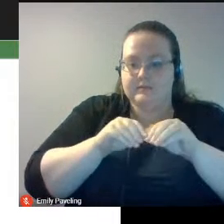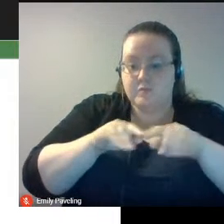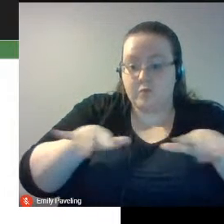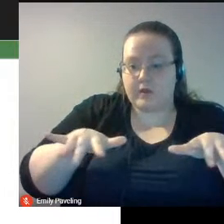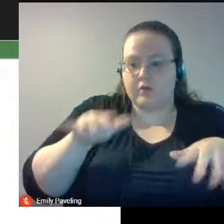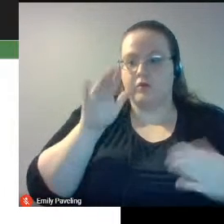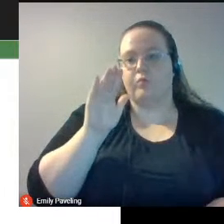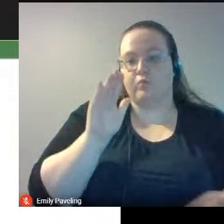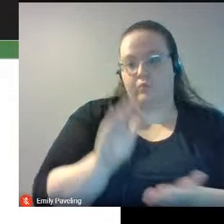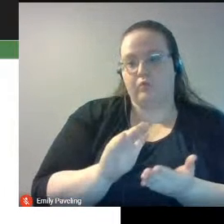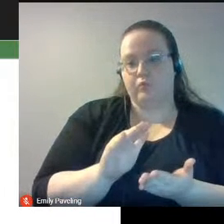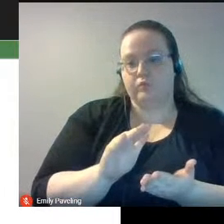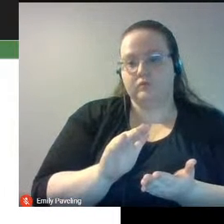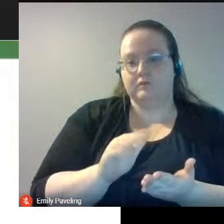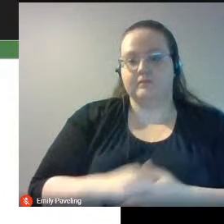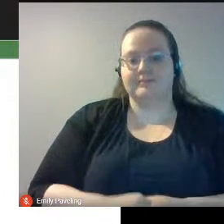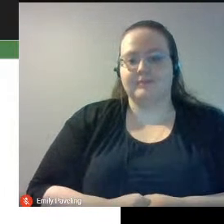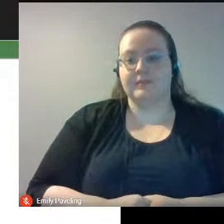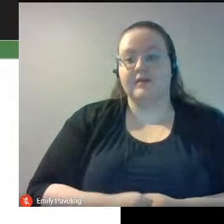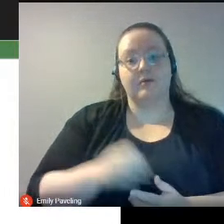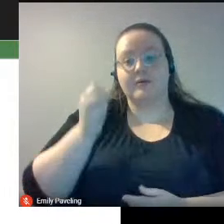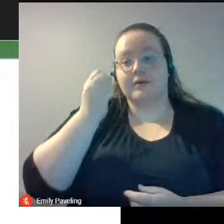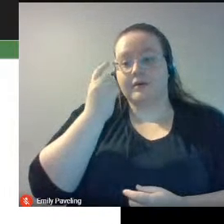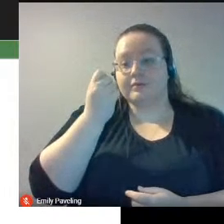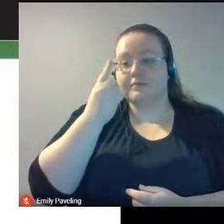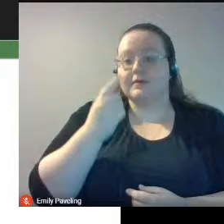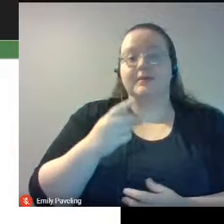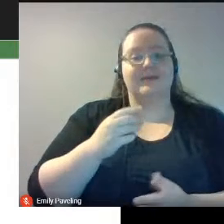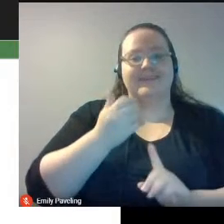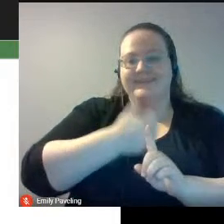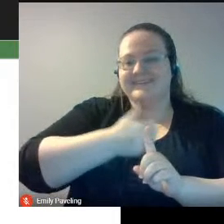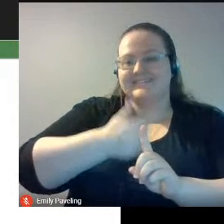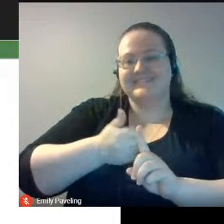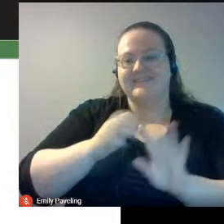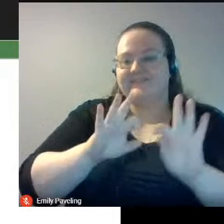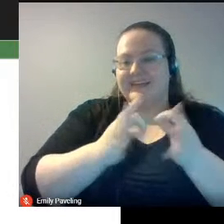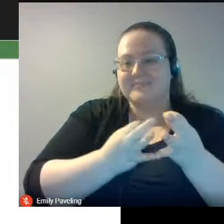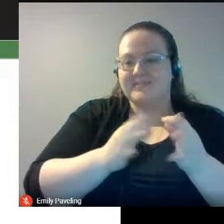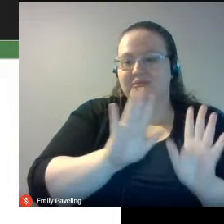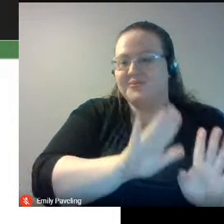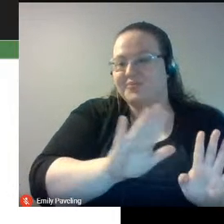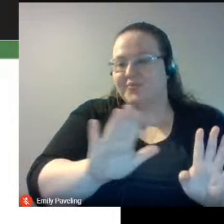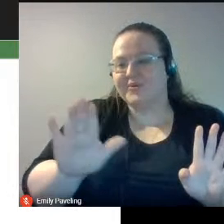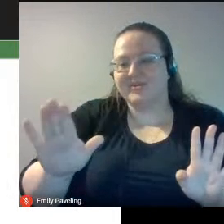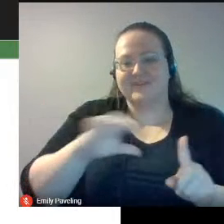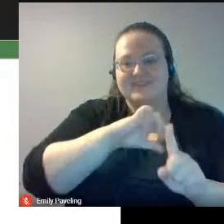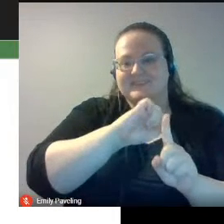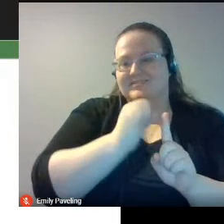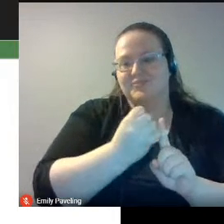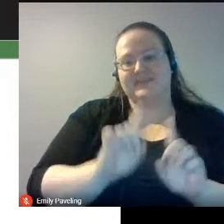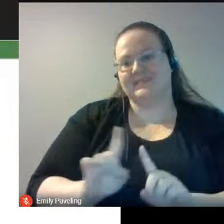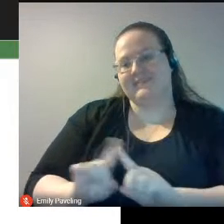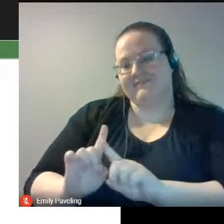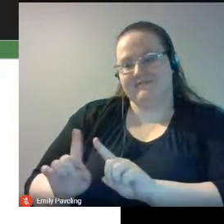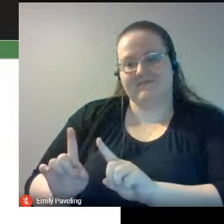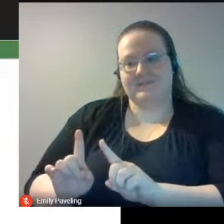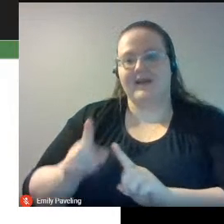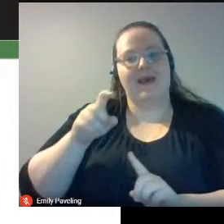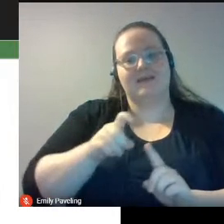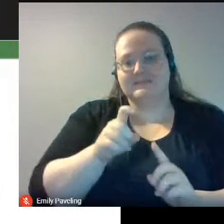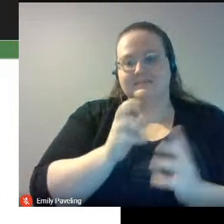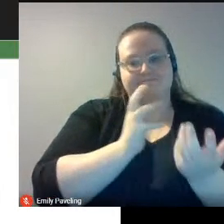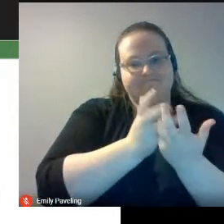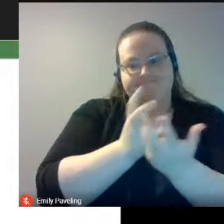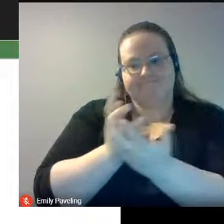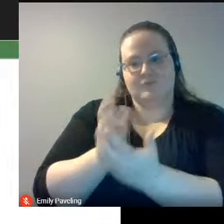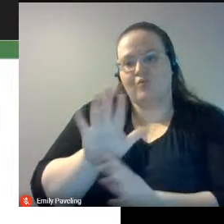Everyone's situation is different, and the decision to send your kids to school in person needs to be one that works for you and for your